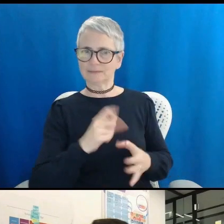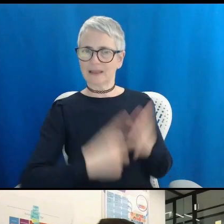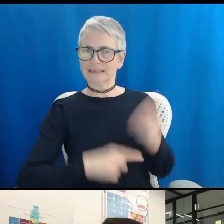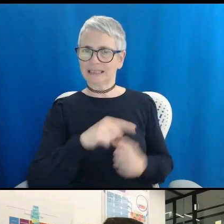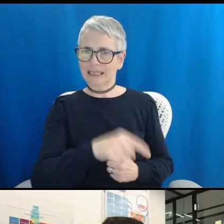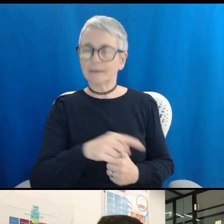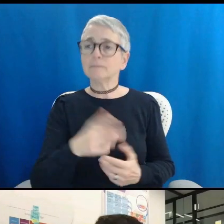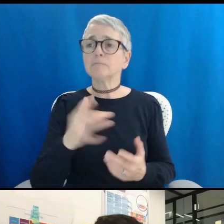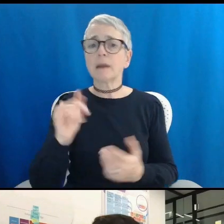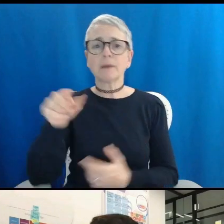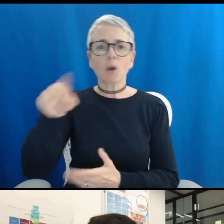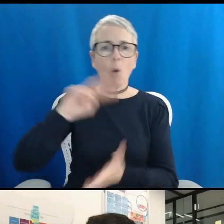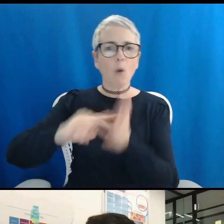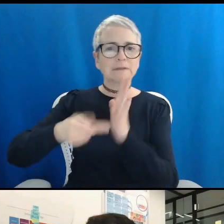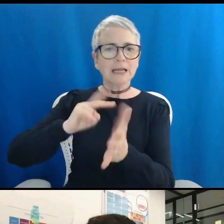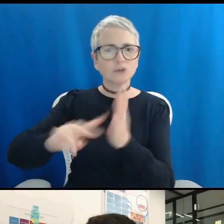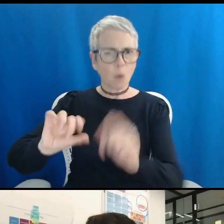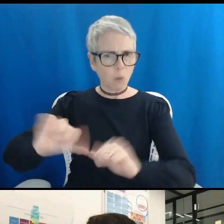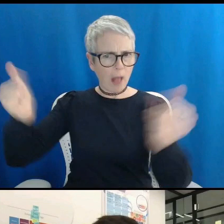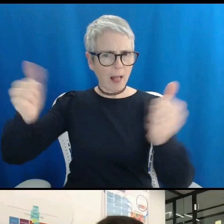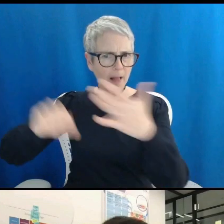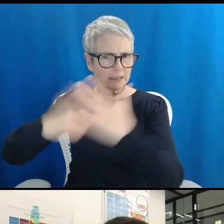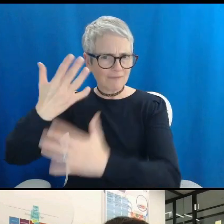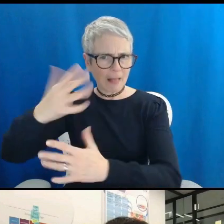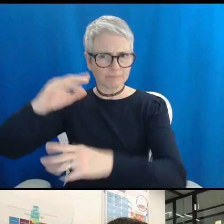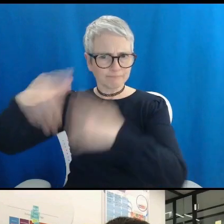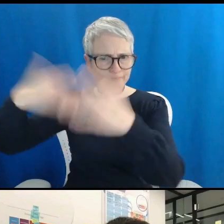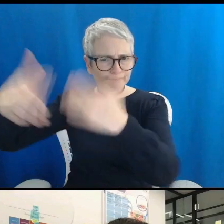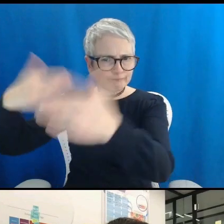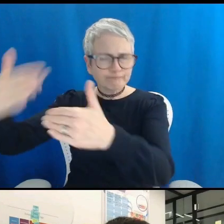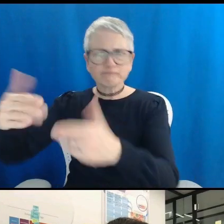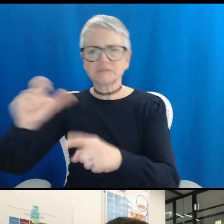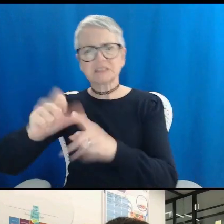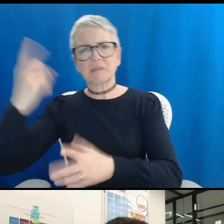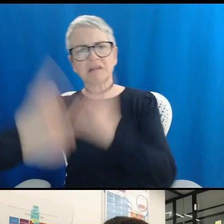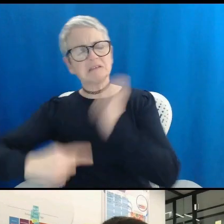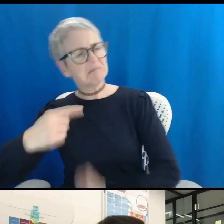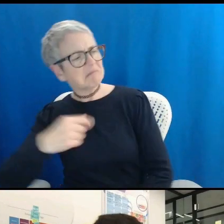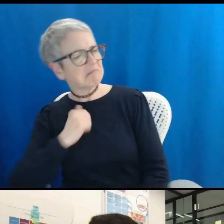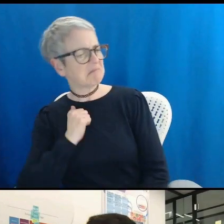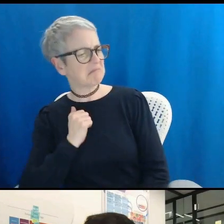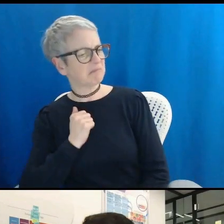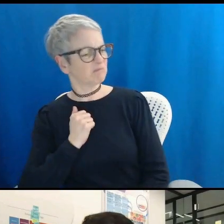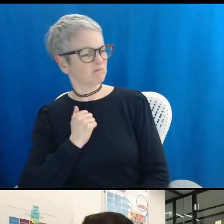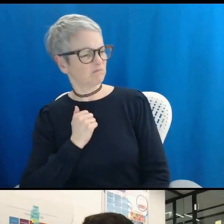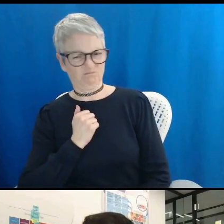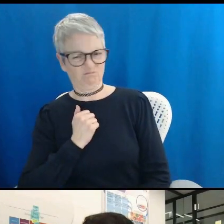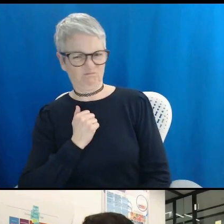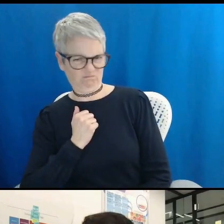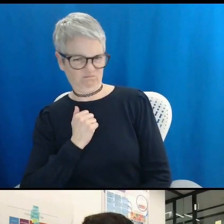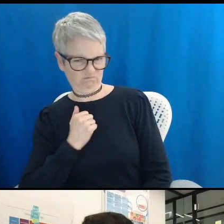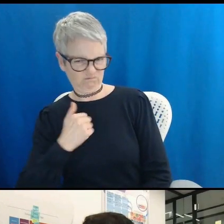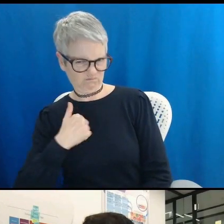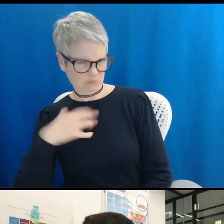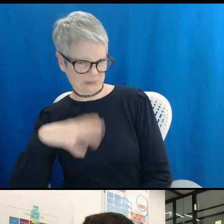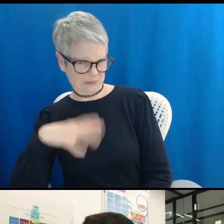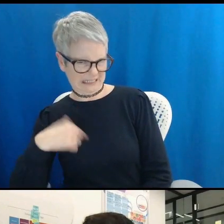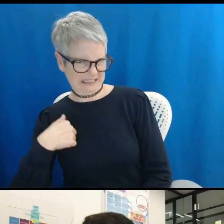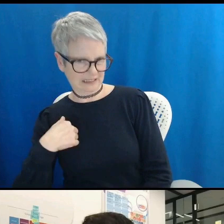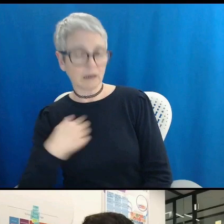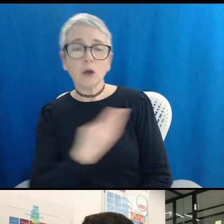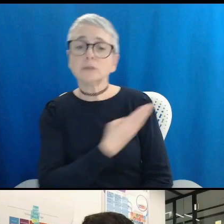might be business as usual for them. It might not be something they need to make a business case for as such. But with some